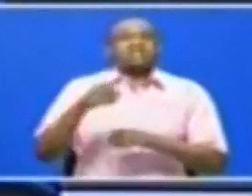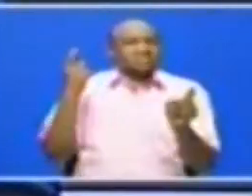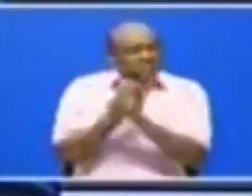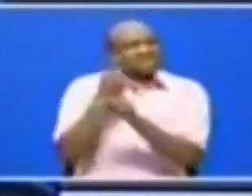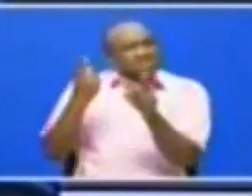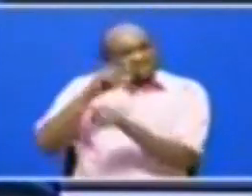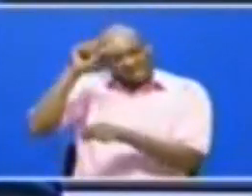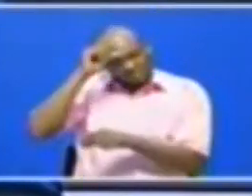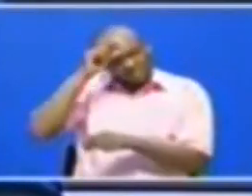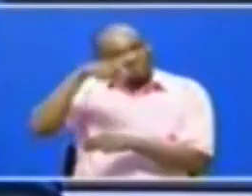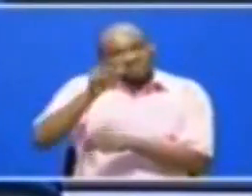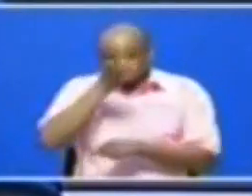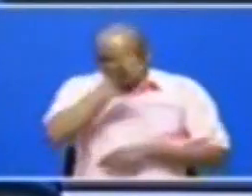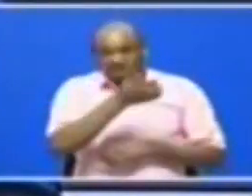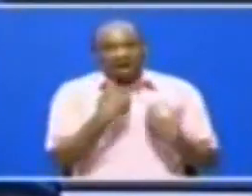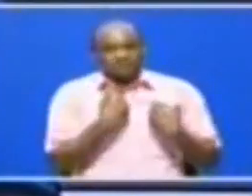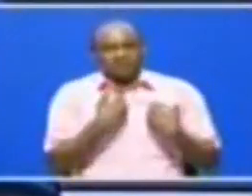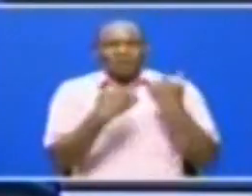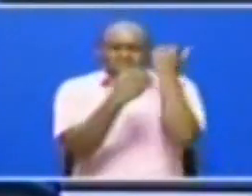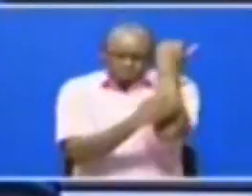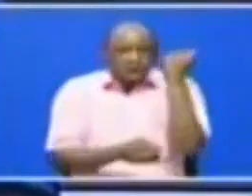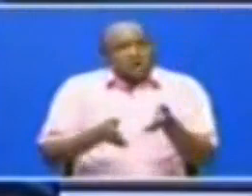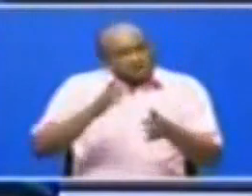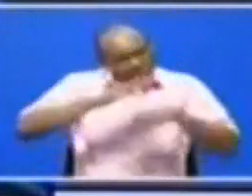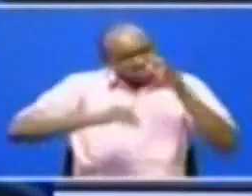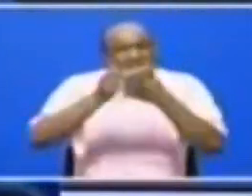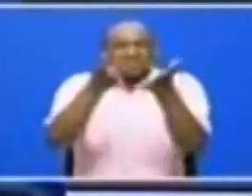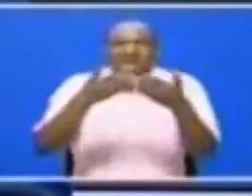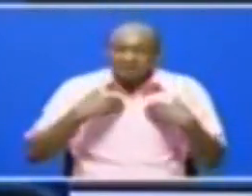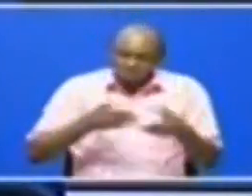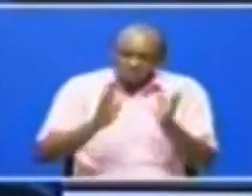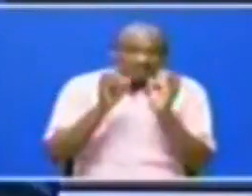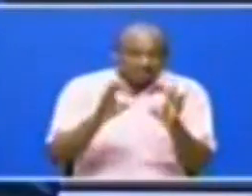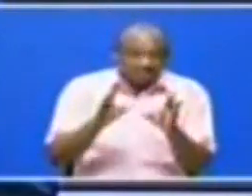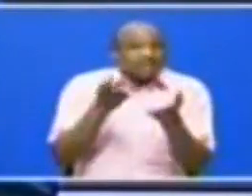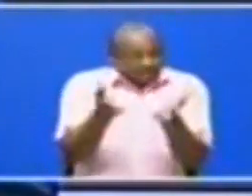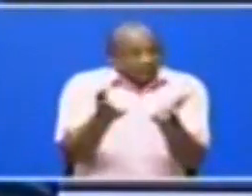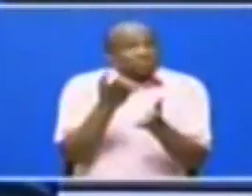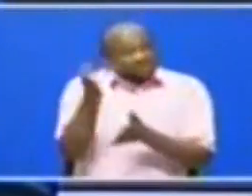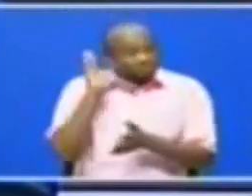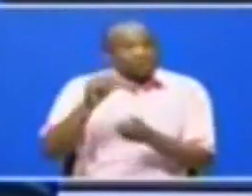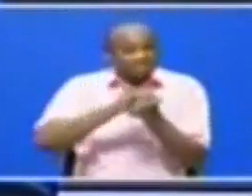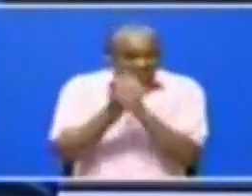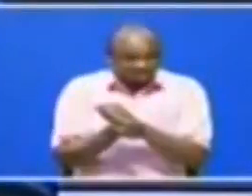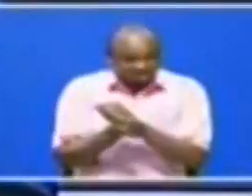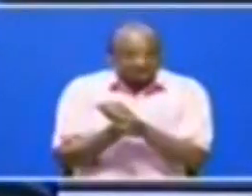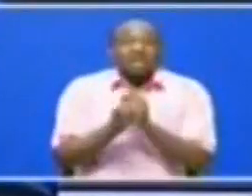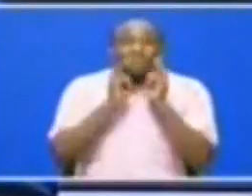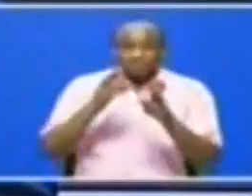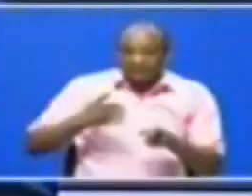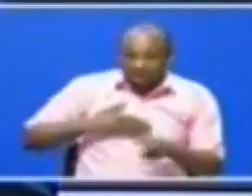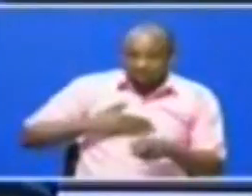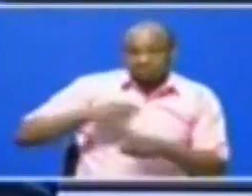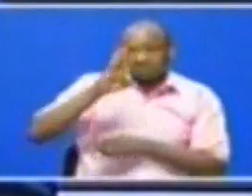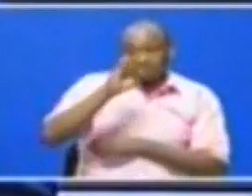main reason has been the poor infrastructure in the area, but things are about to change, as our reporter Caroline B now tells